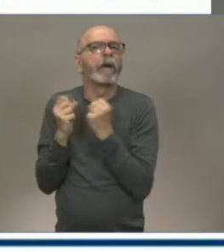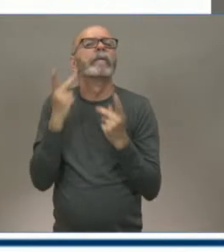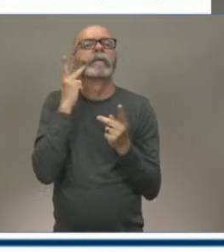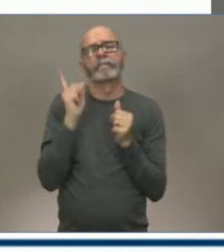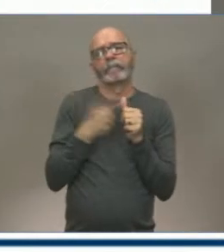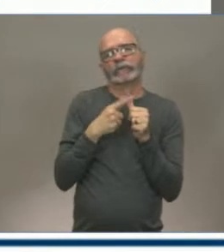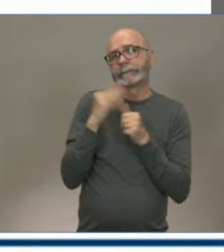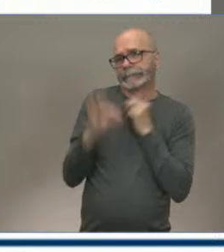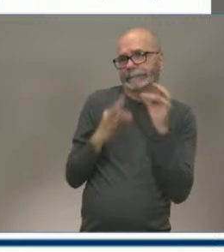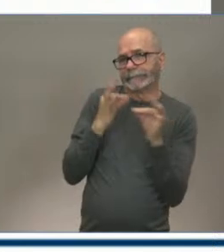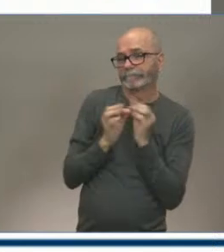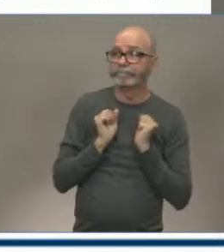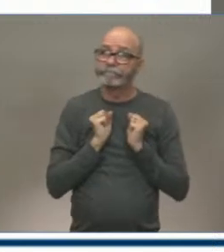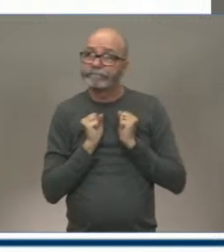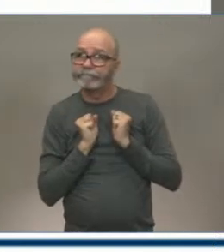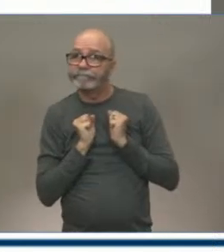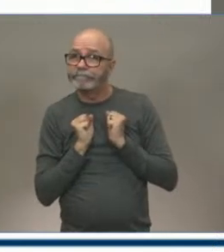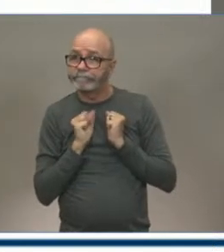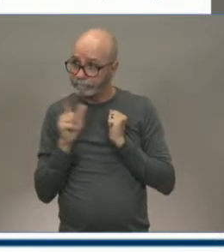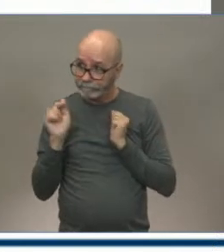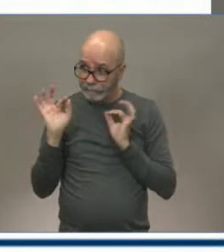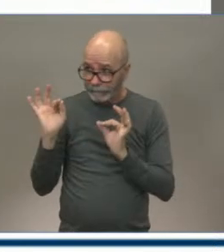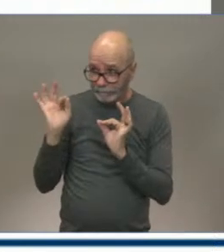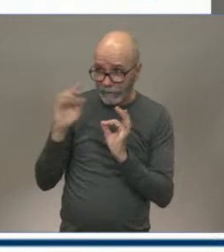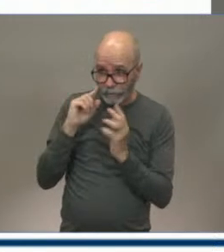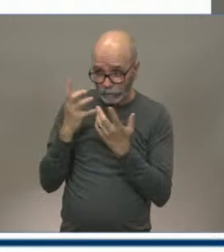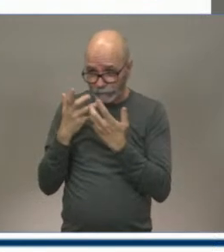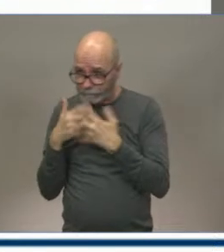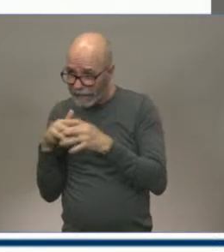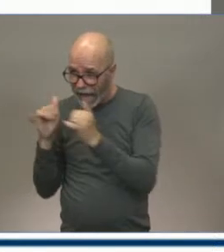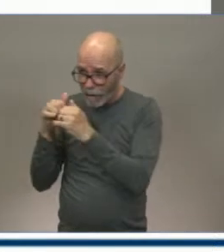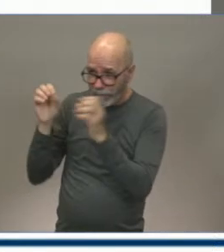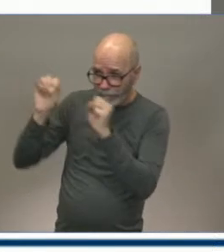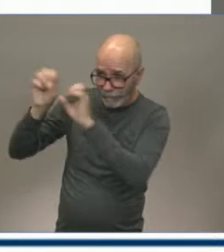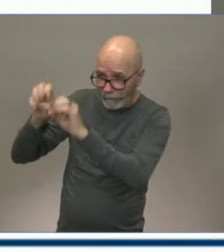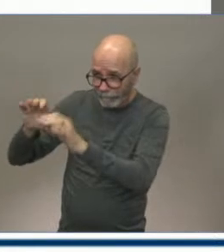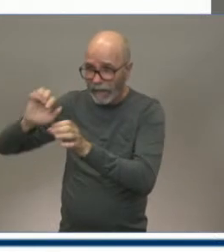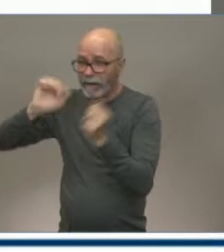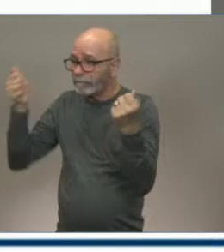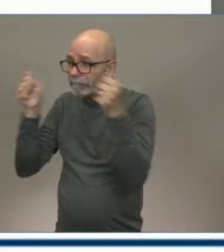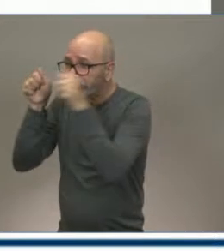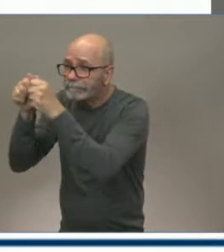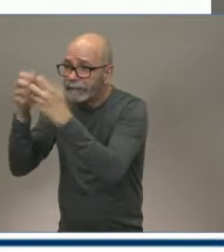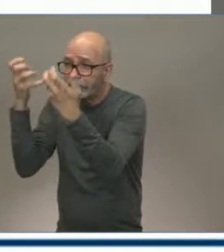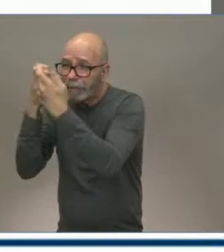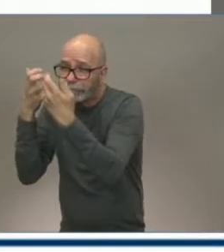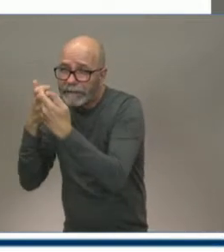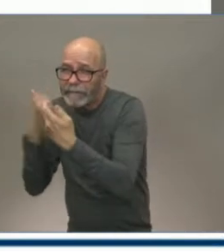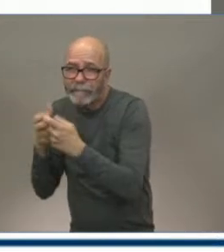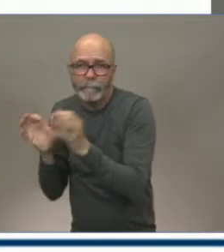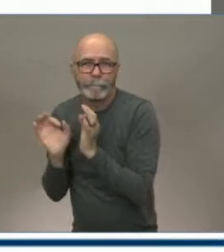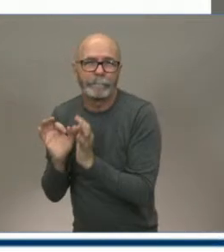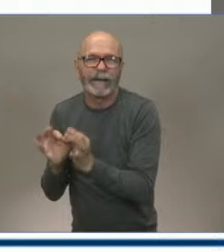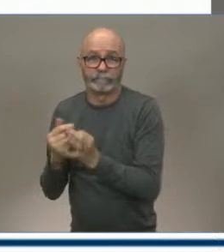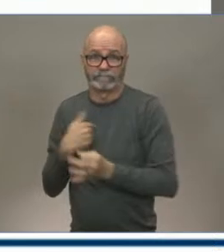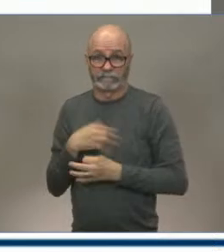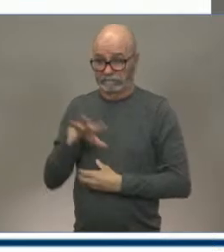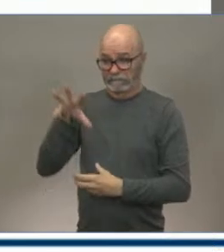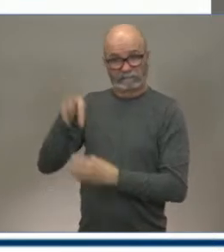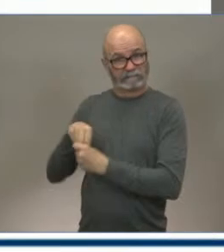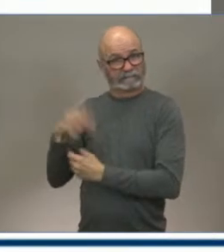it packaged the right way so it can maintain that temperature. I'm not involved in the specific details, but